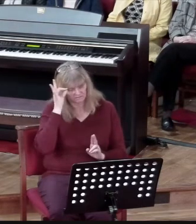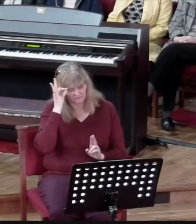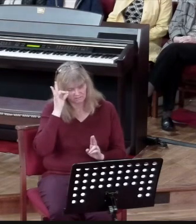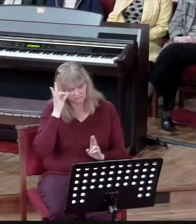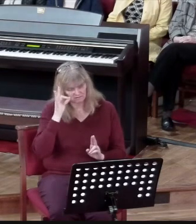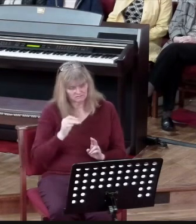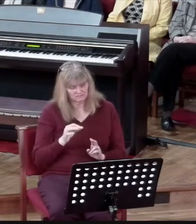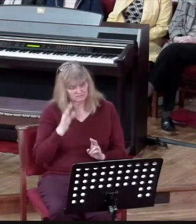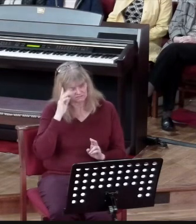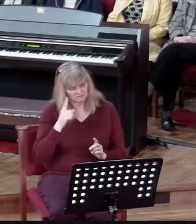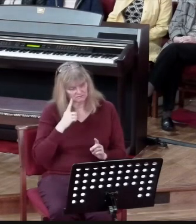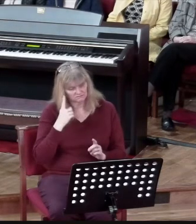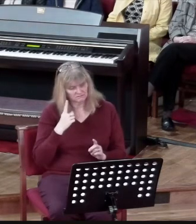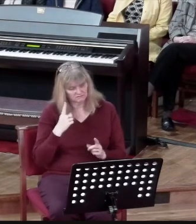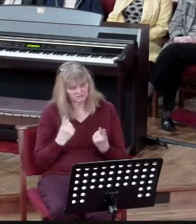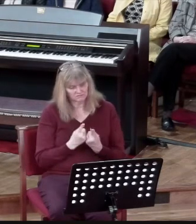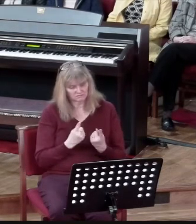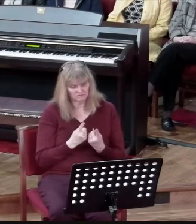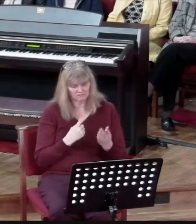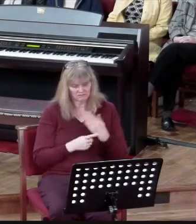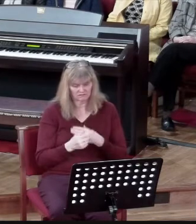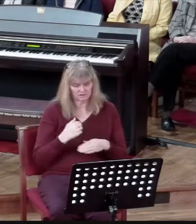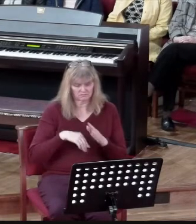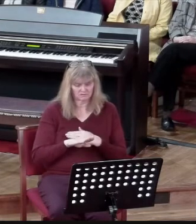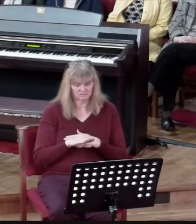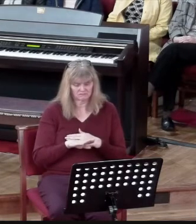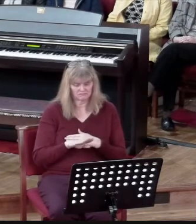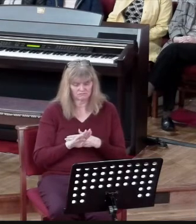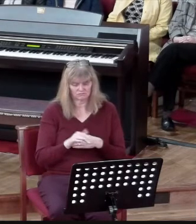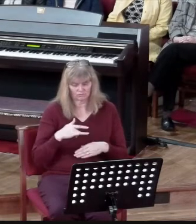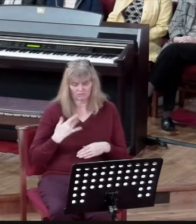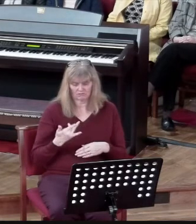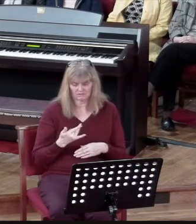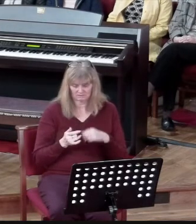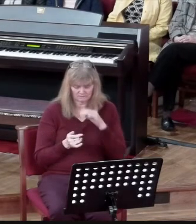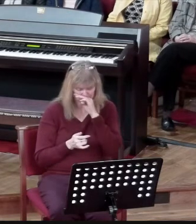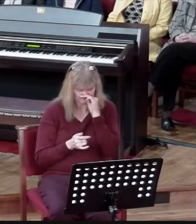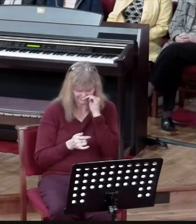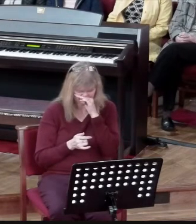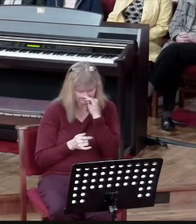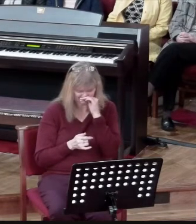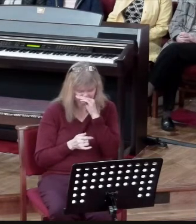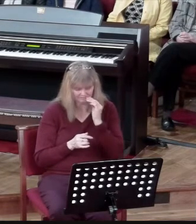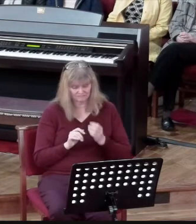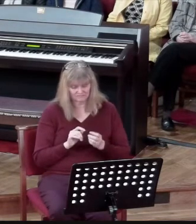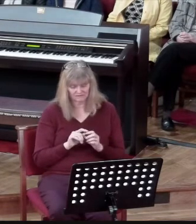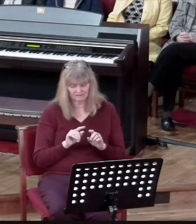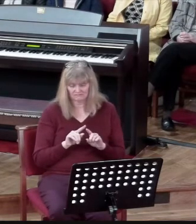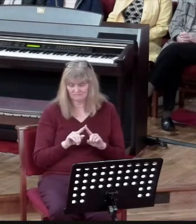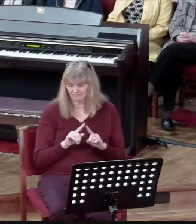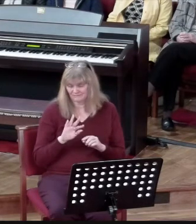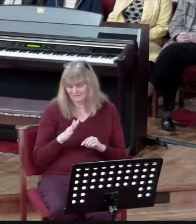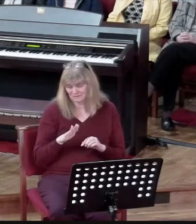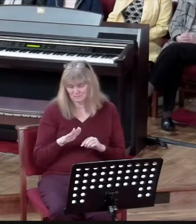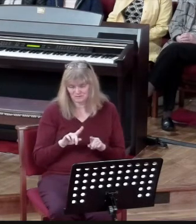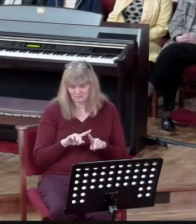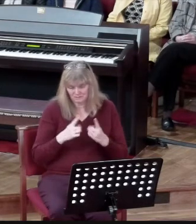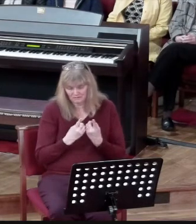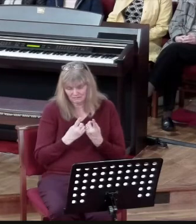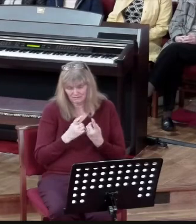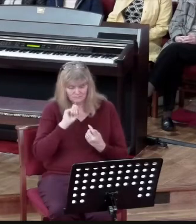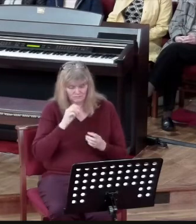seashore, and see how that develops. He speaks and the situation changes. And you see what he can